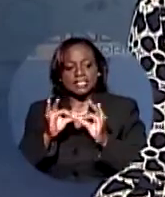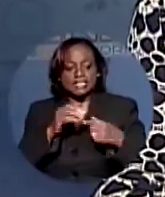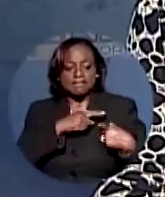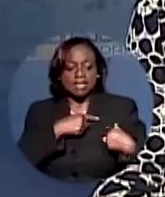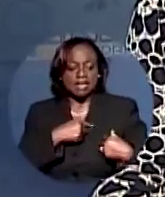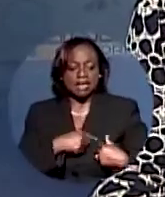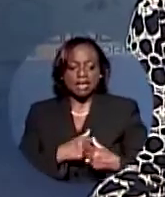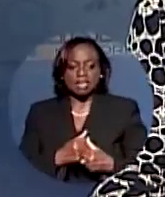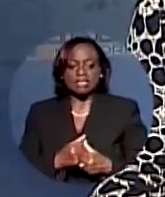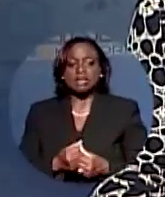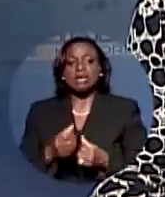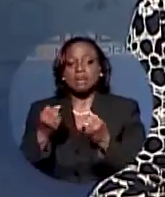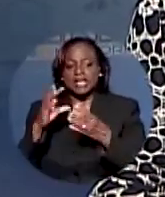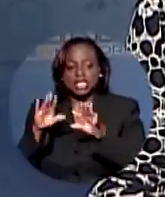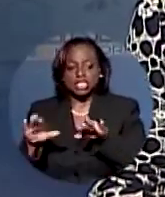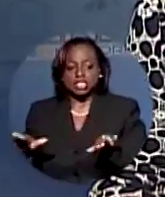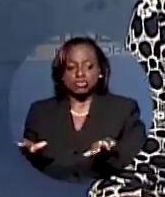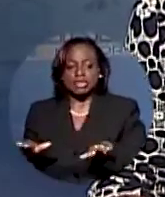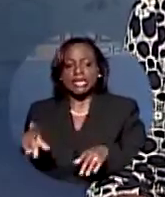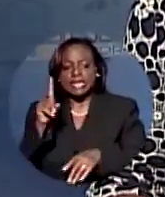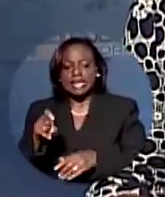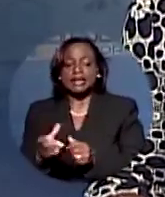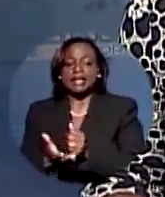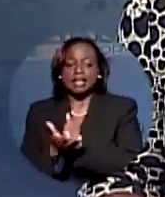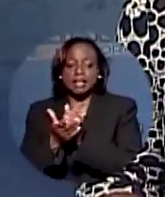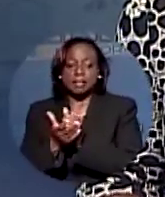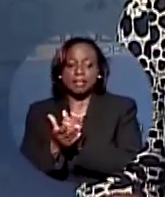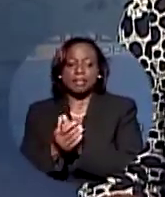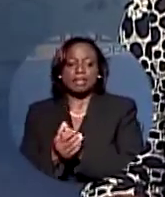rising number of children seeking help. Here's Fern Carey.